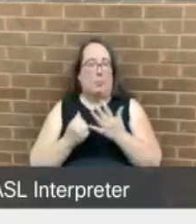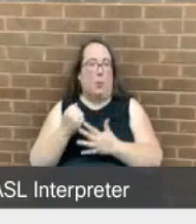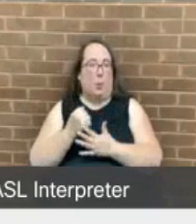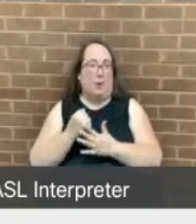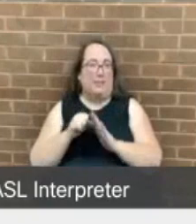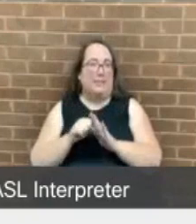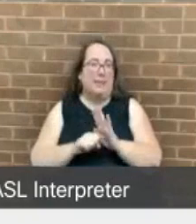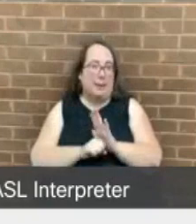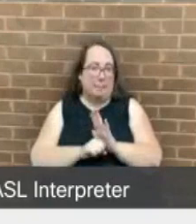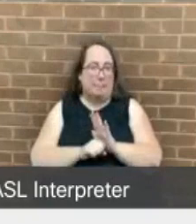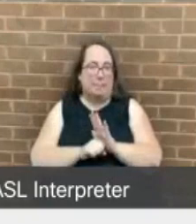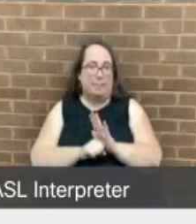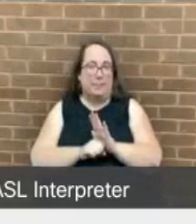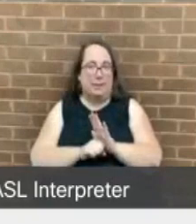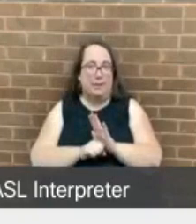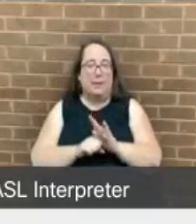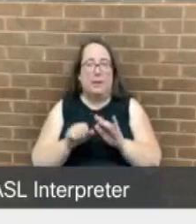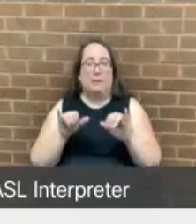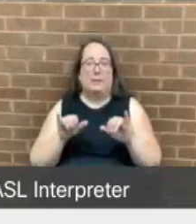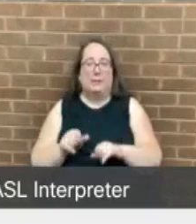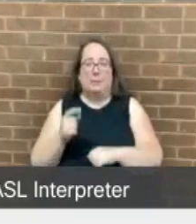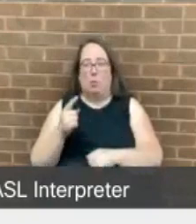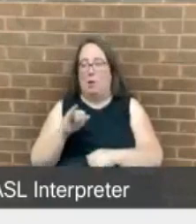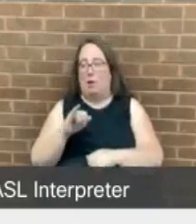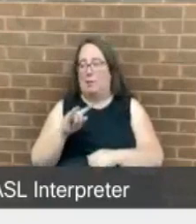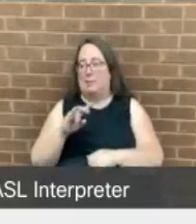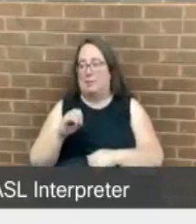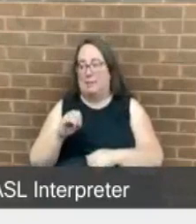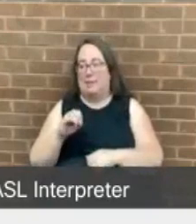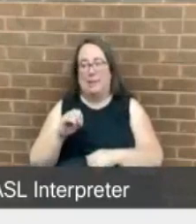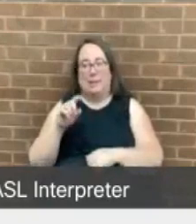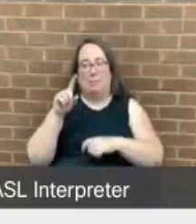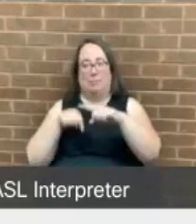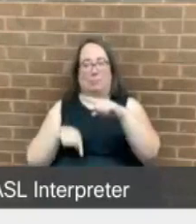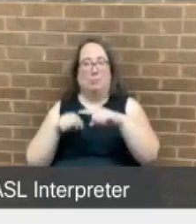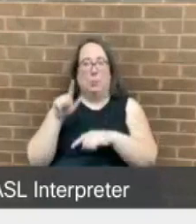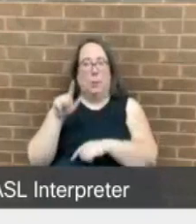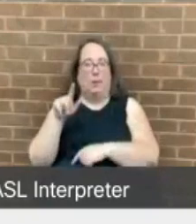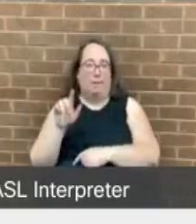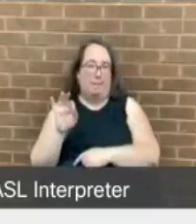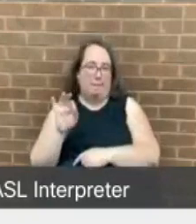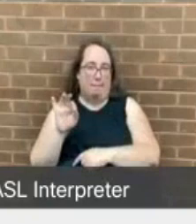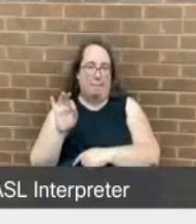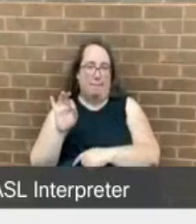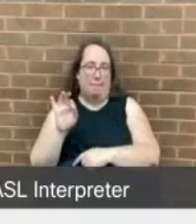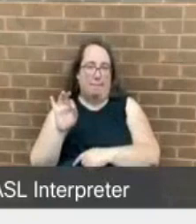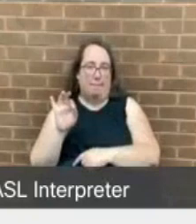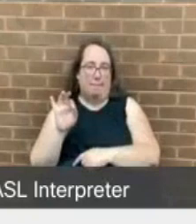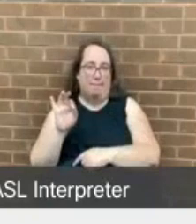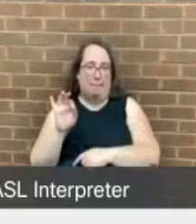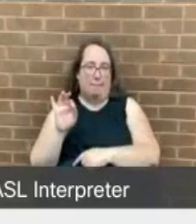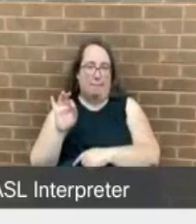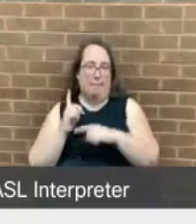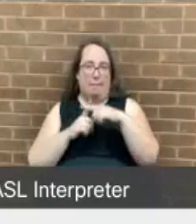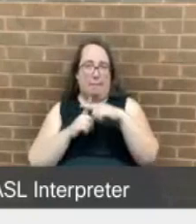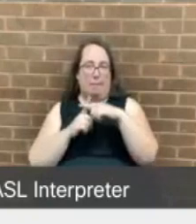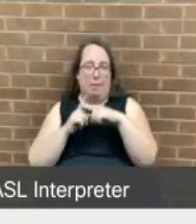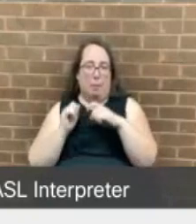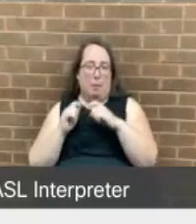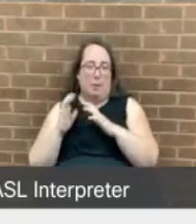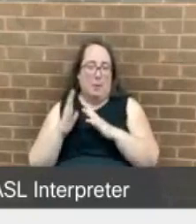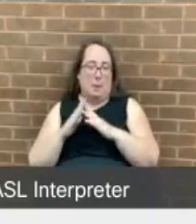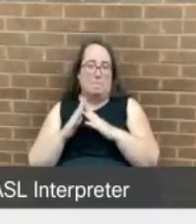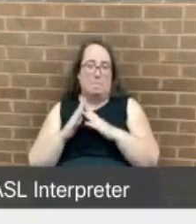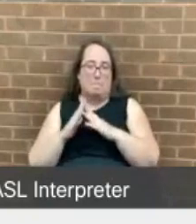state, that system one, meaning that I-70, US 29 corridor, that will be one of our top